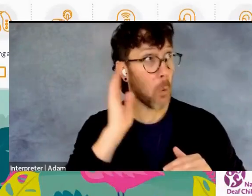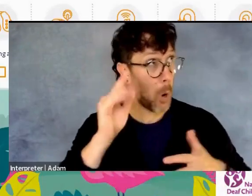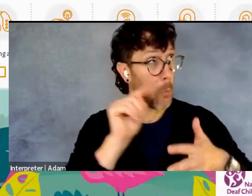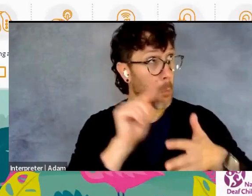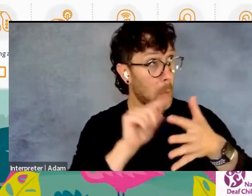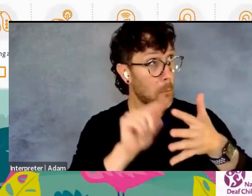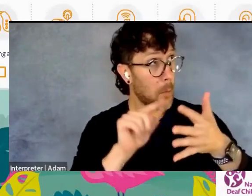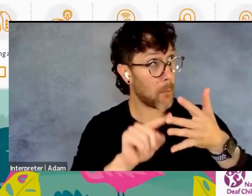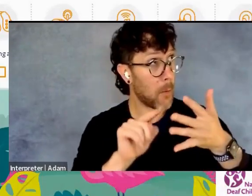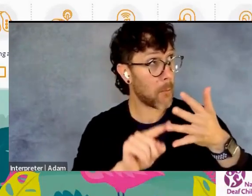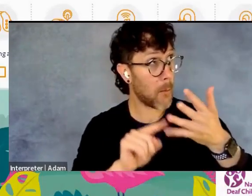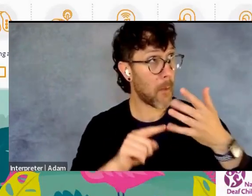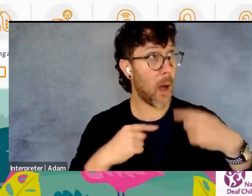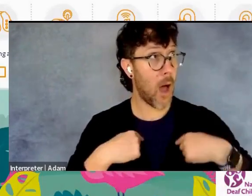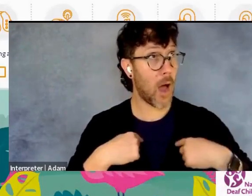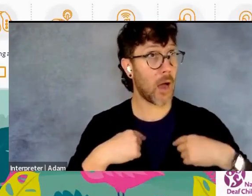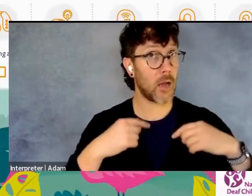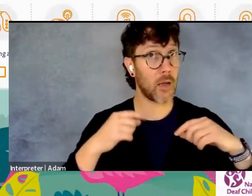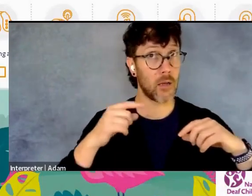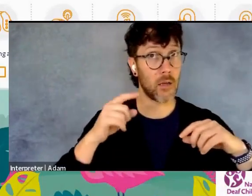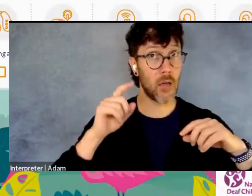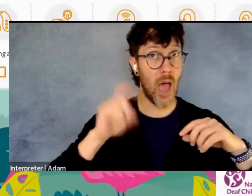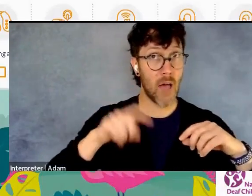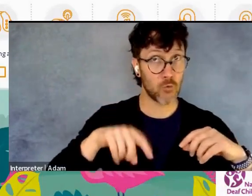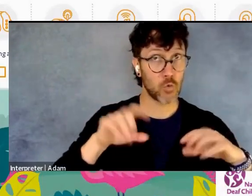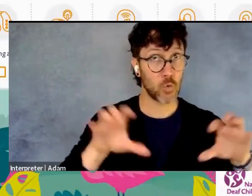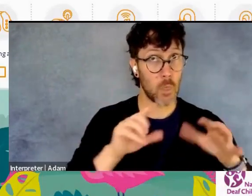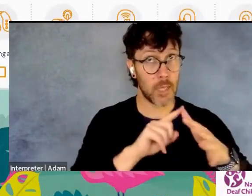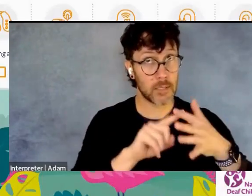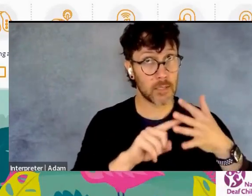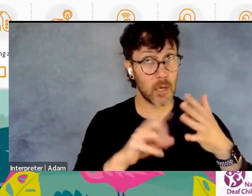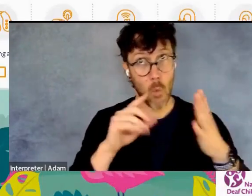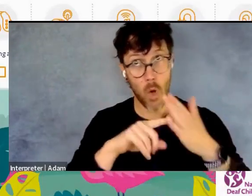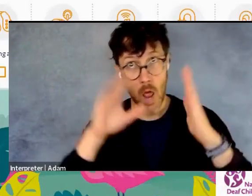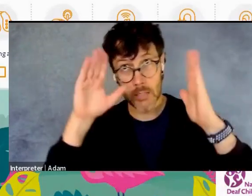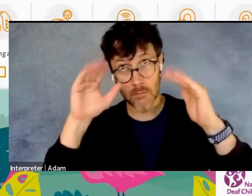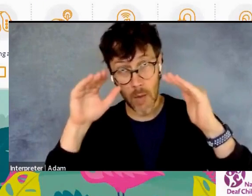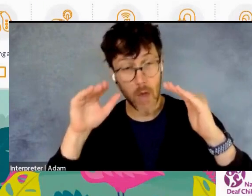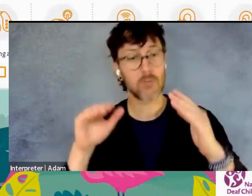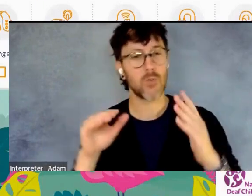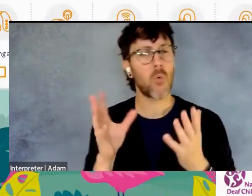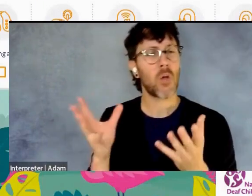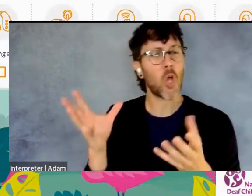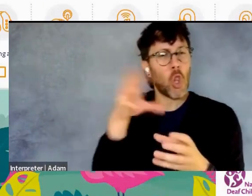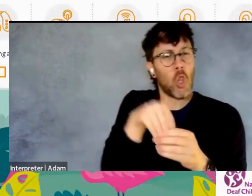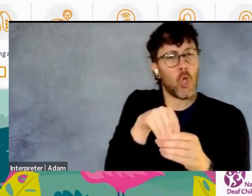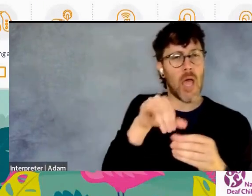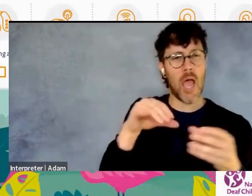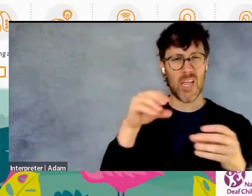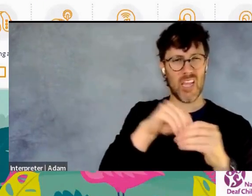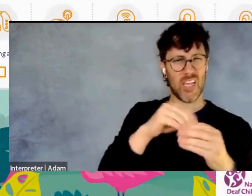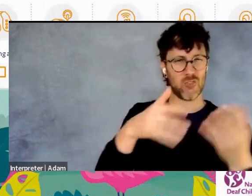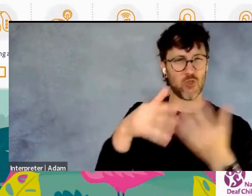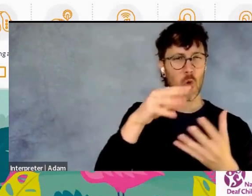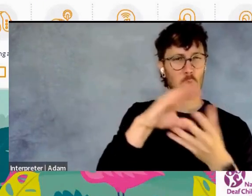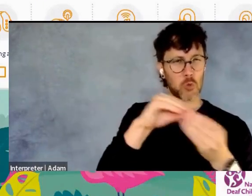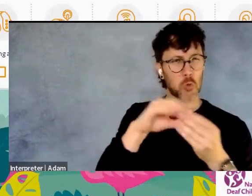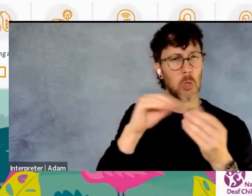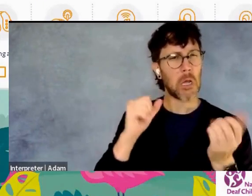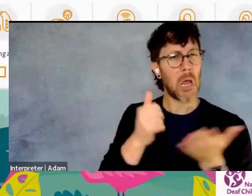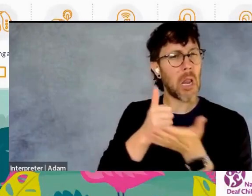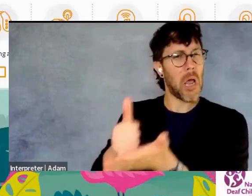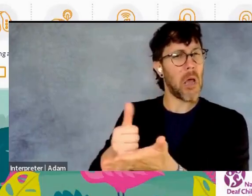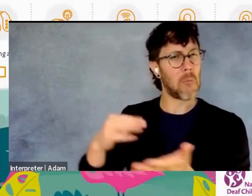I have to do. This is what I can expect. And incorporating those into the social story can be helpful as well, the more times you kind of go to